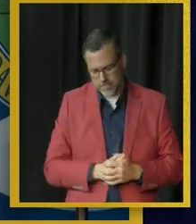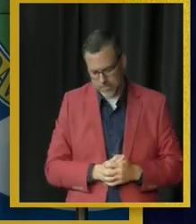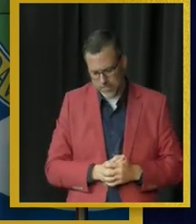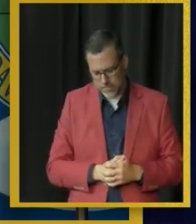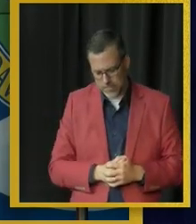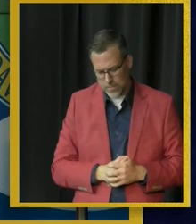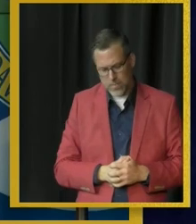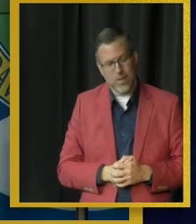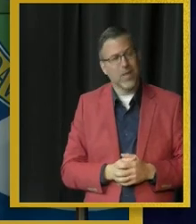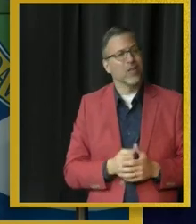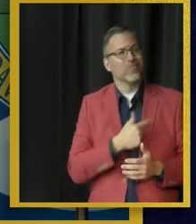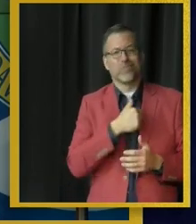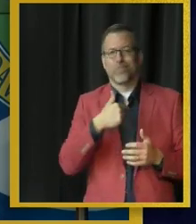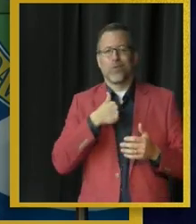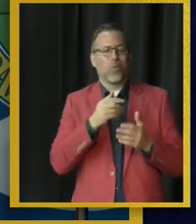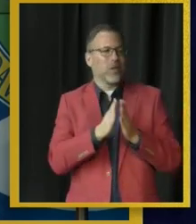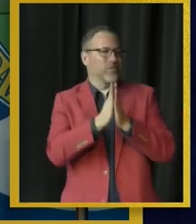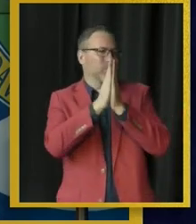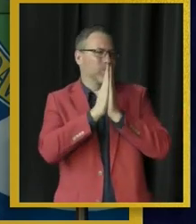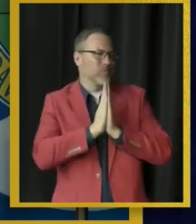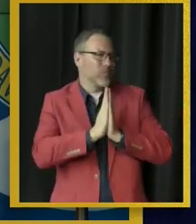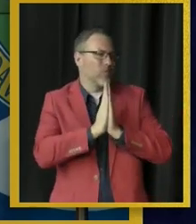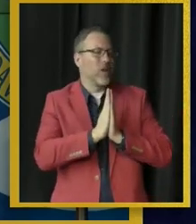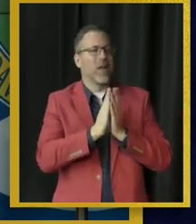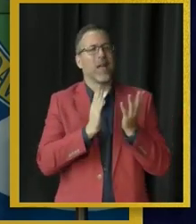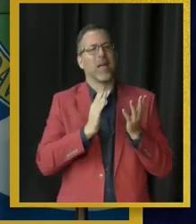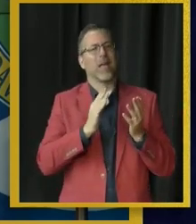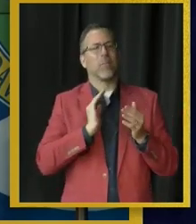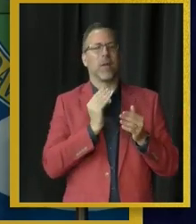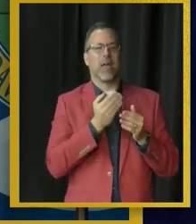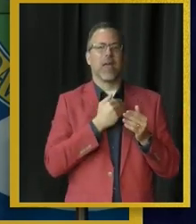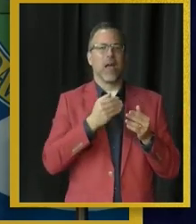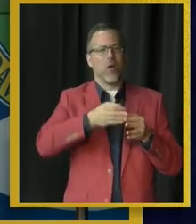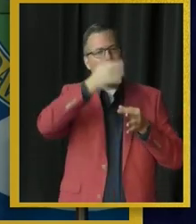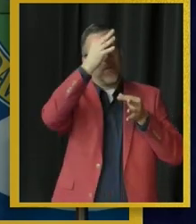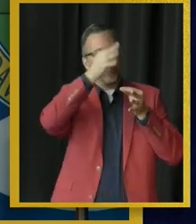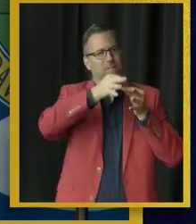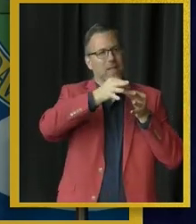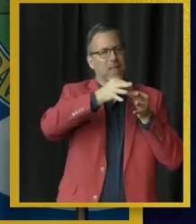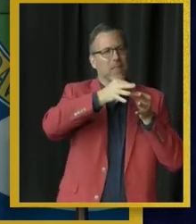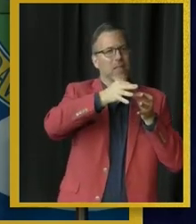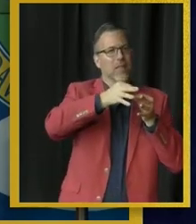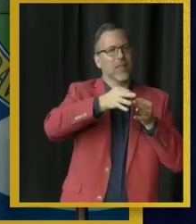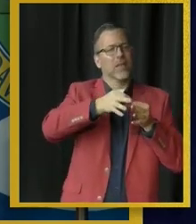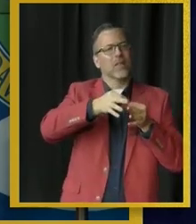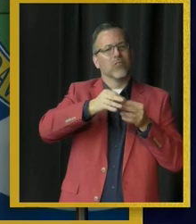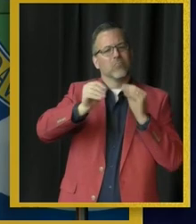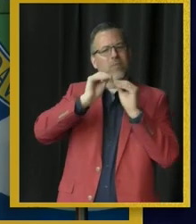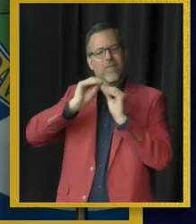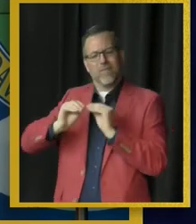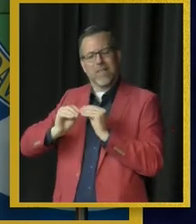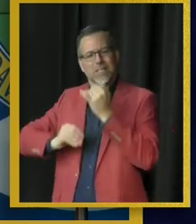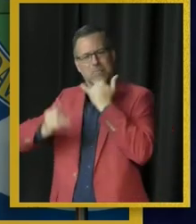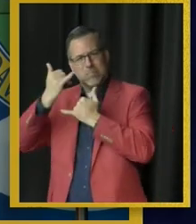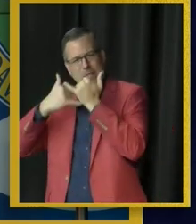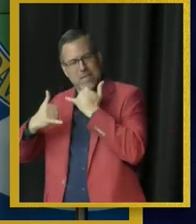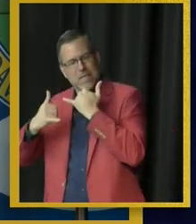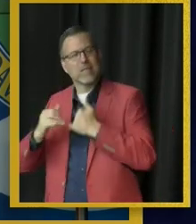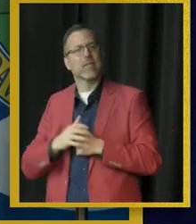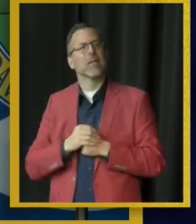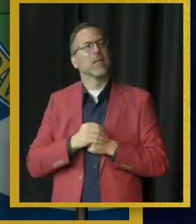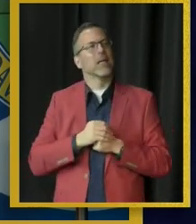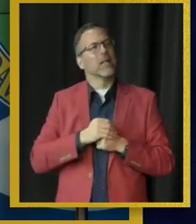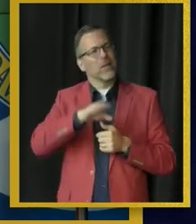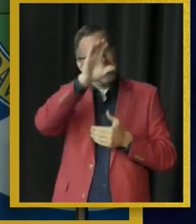And so as we pray, and in the words of the hymn, may our faith redeem the blunder of believing that our thought